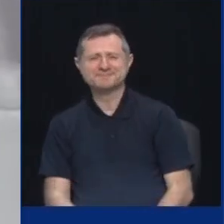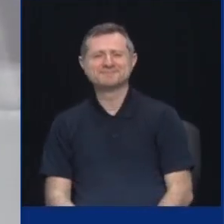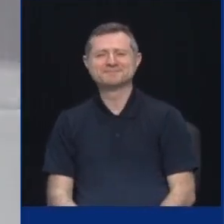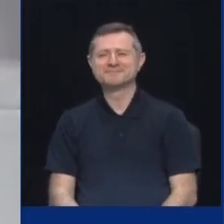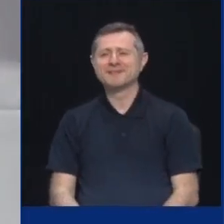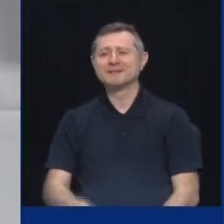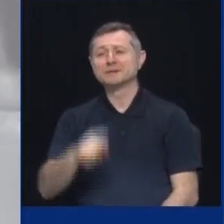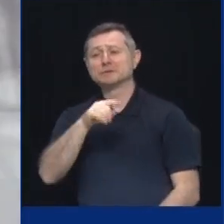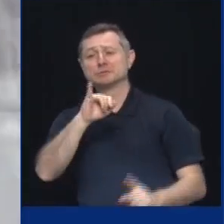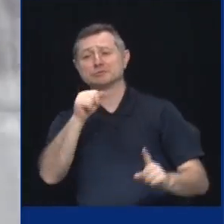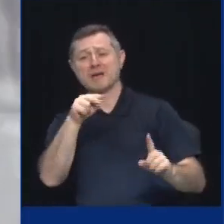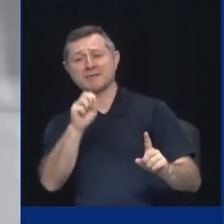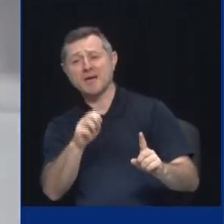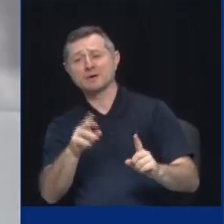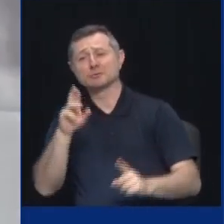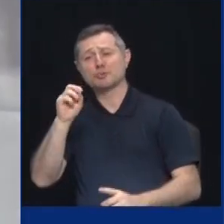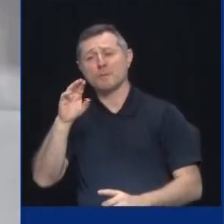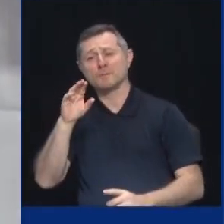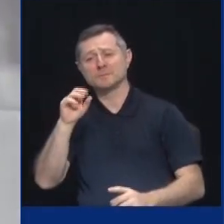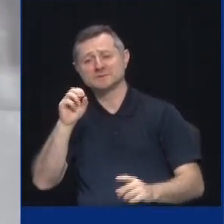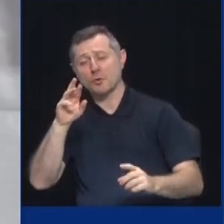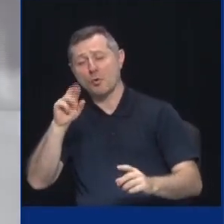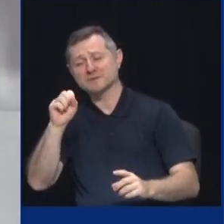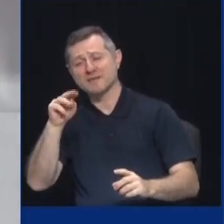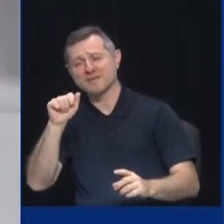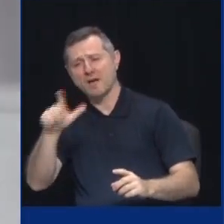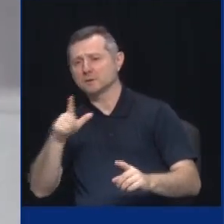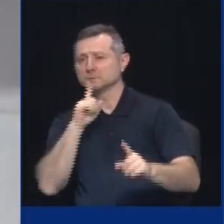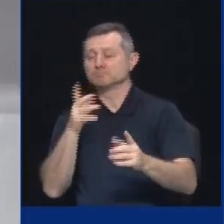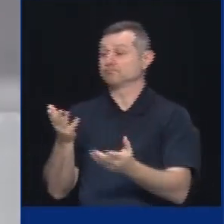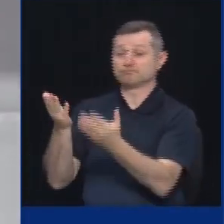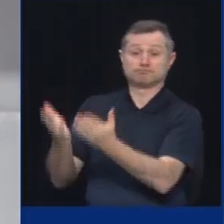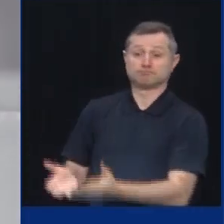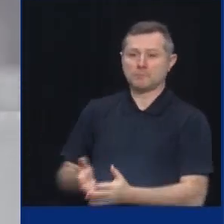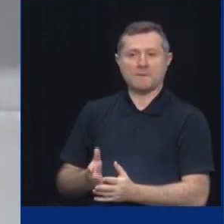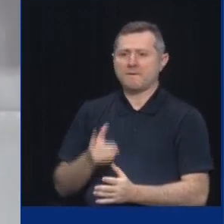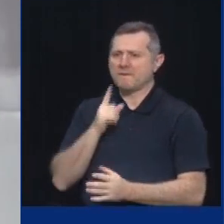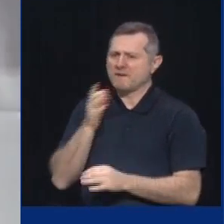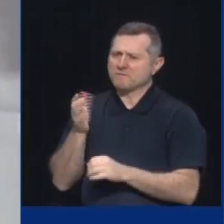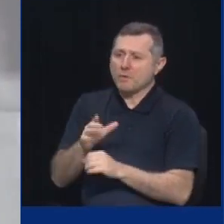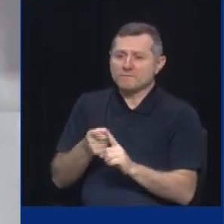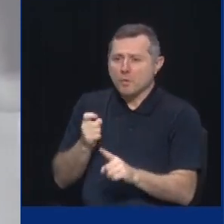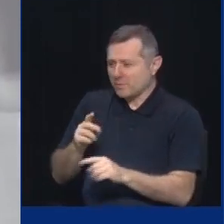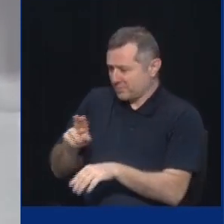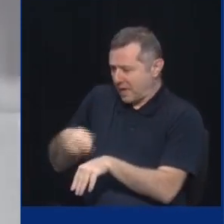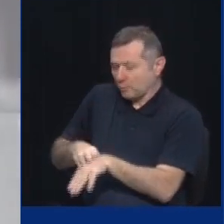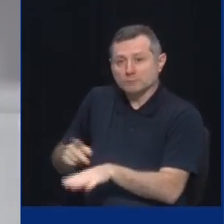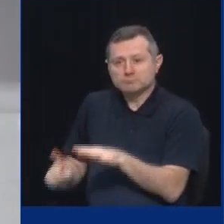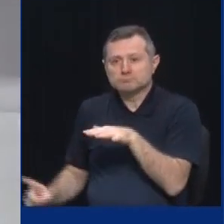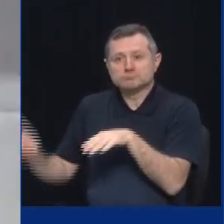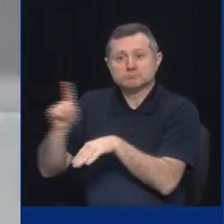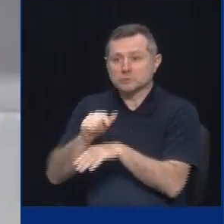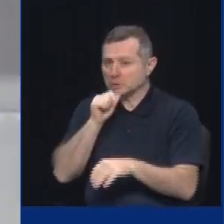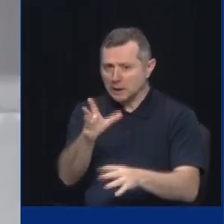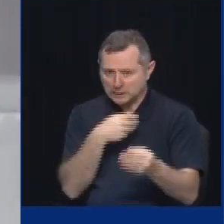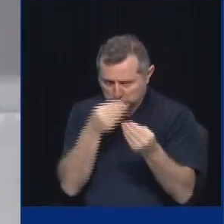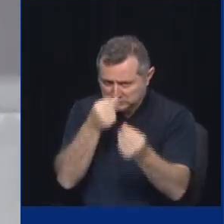Jane Rosenthal is a force of nature. She is not kidding when she said that she